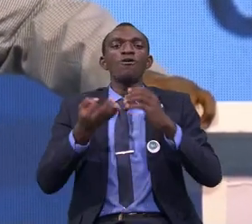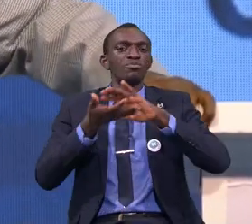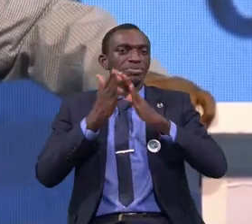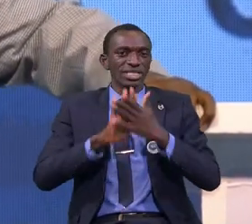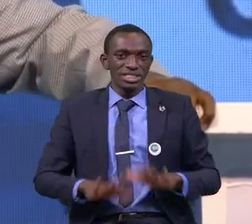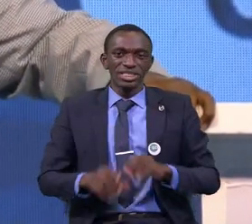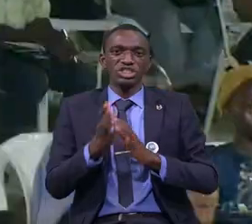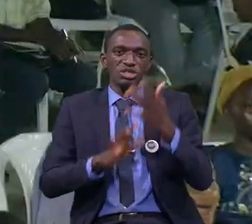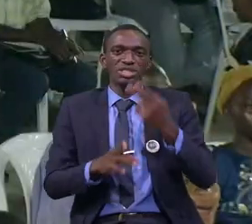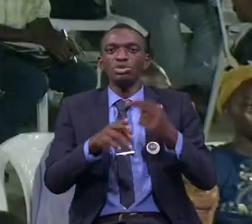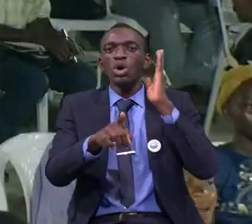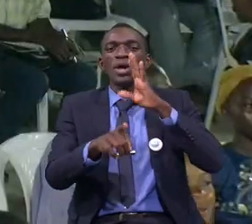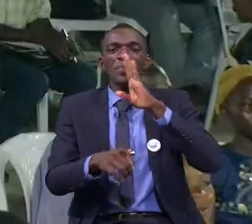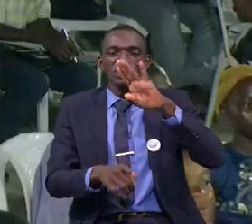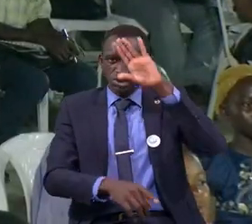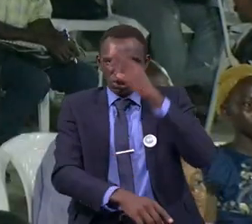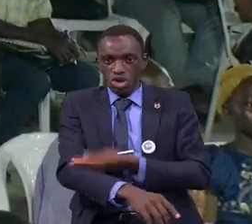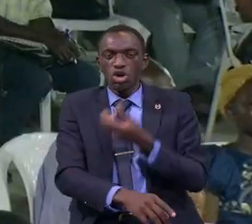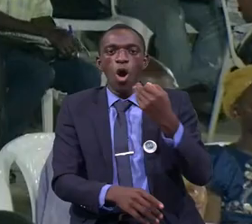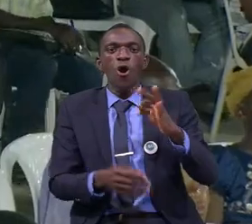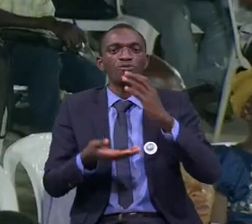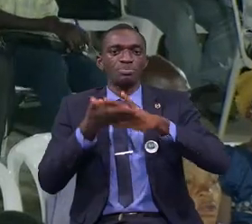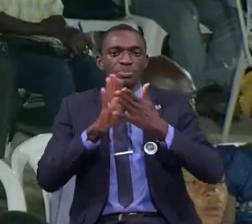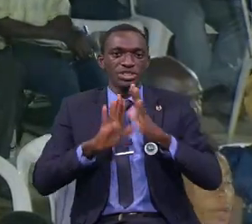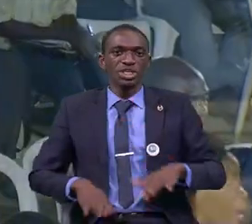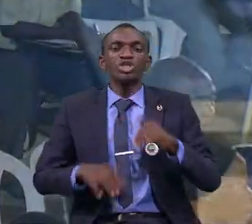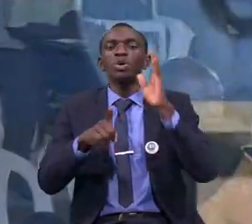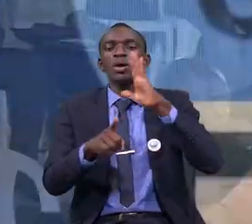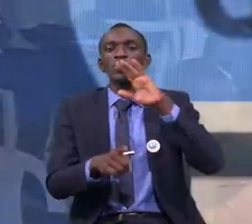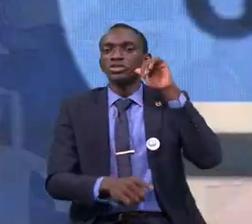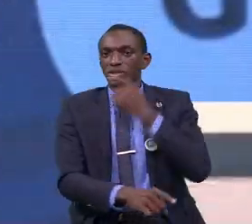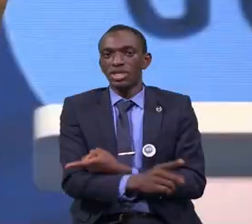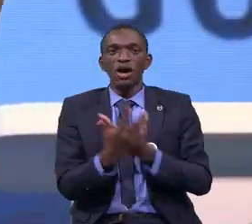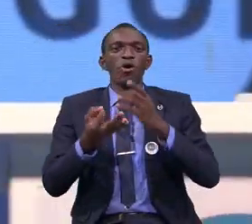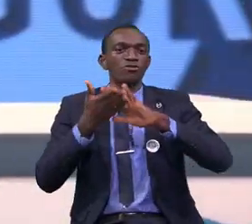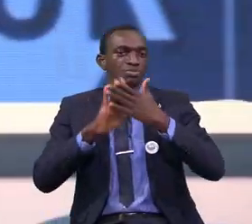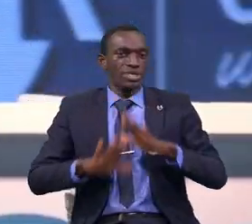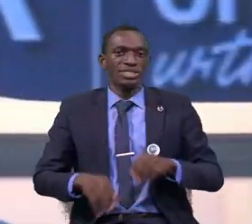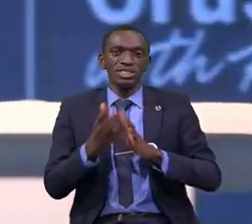of peace. A daughter of peace. A man of